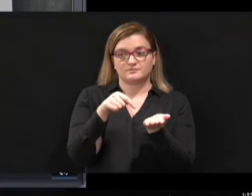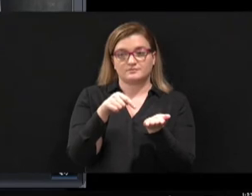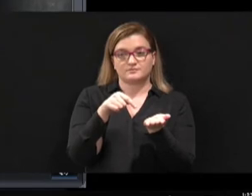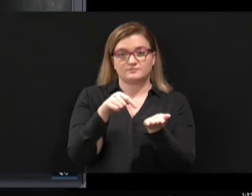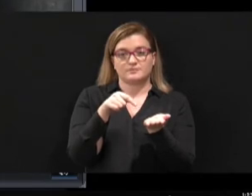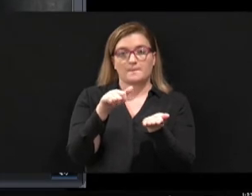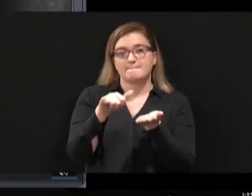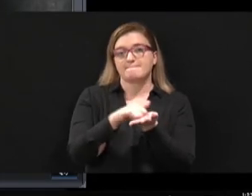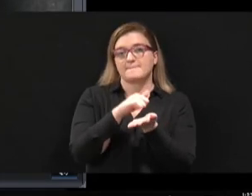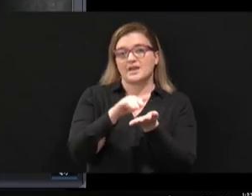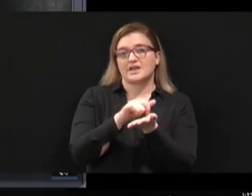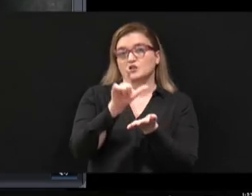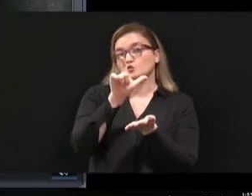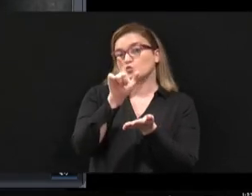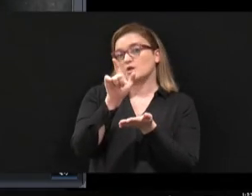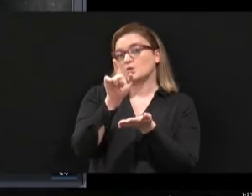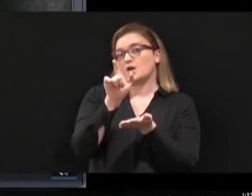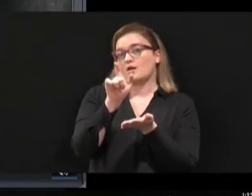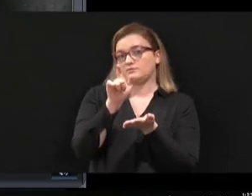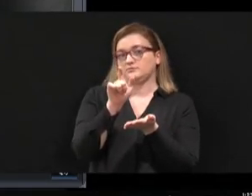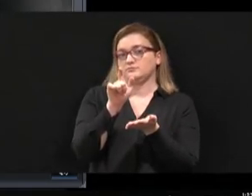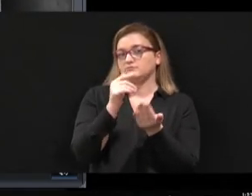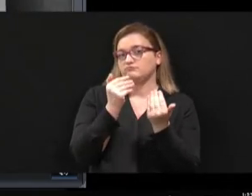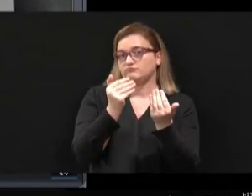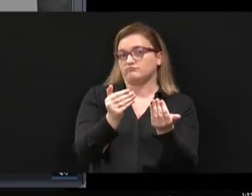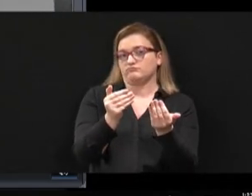and turn to page 21.